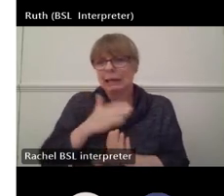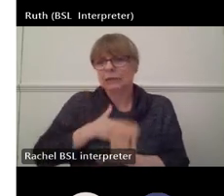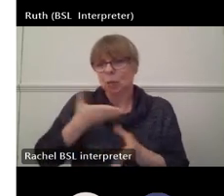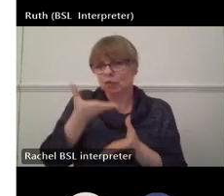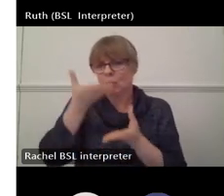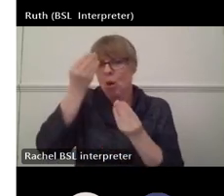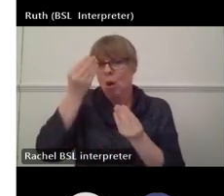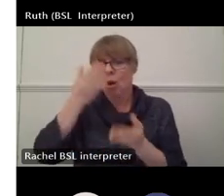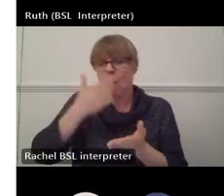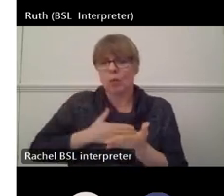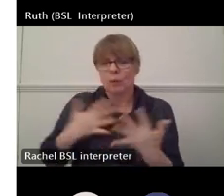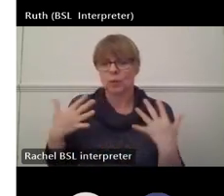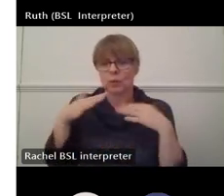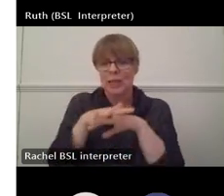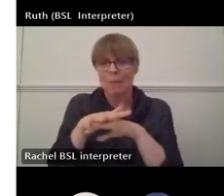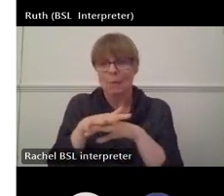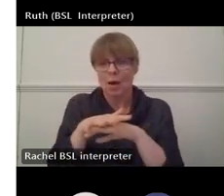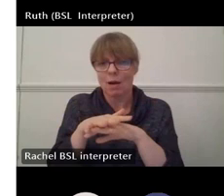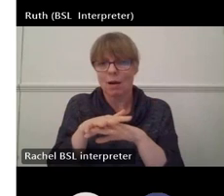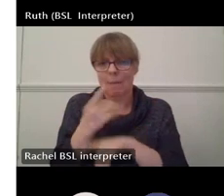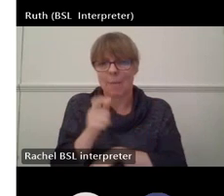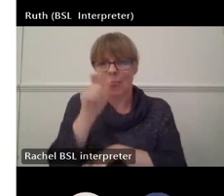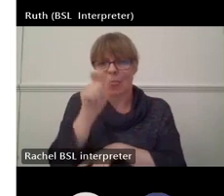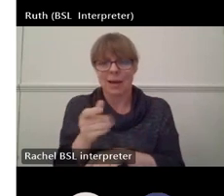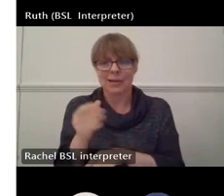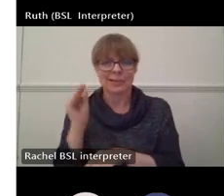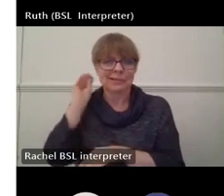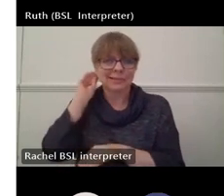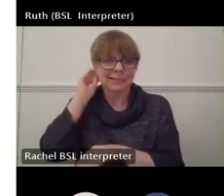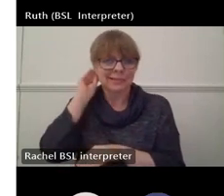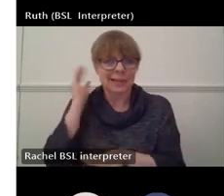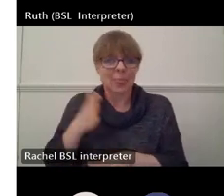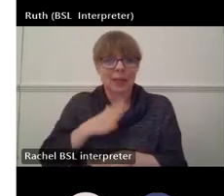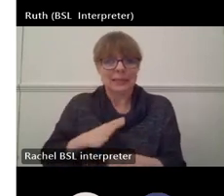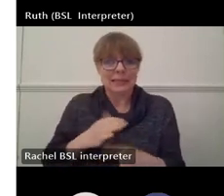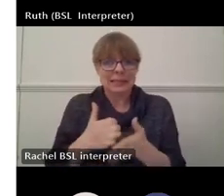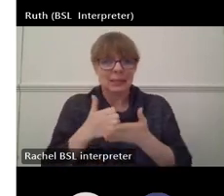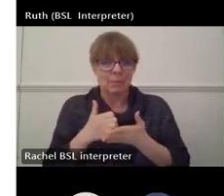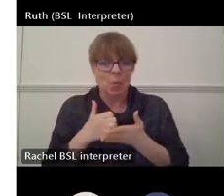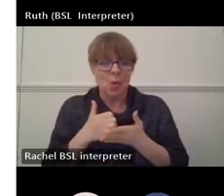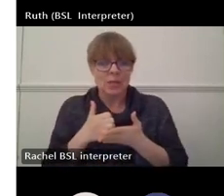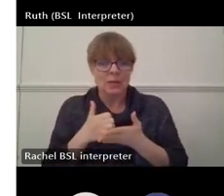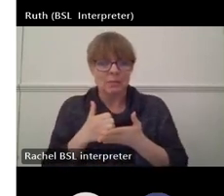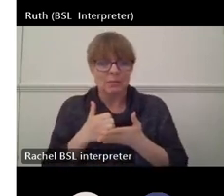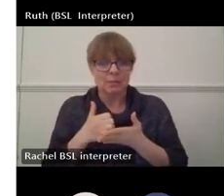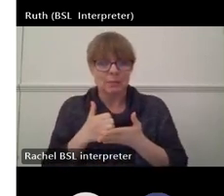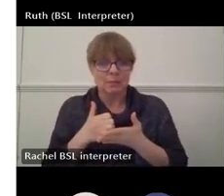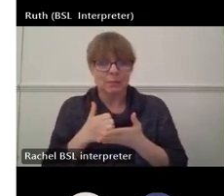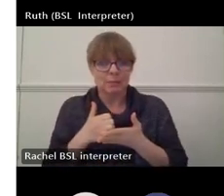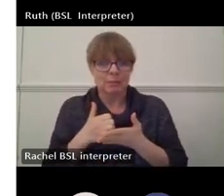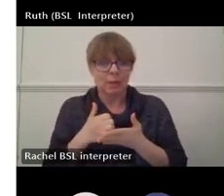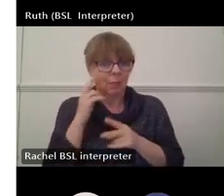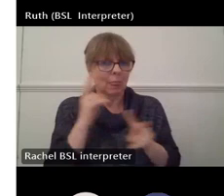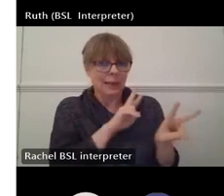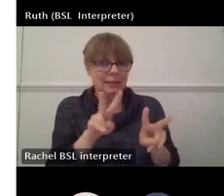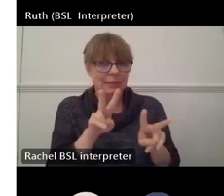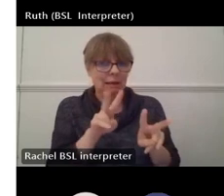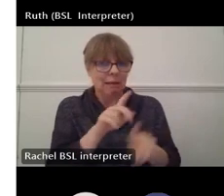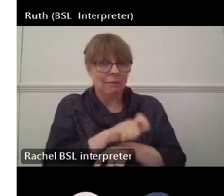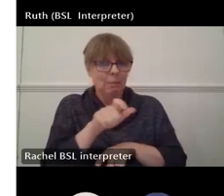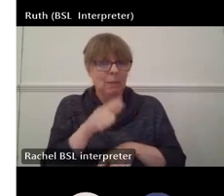network. But at the back of their mind, they also need support. So when they get to see people being supported and